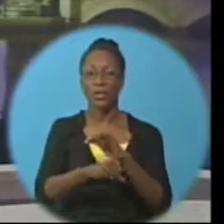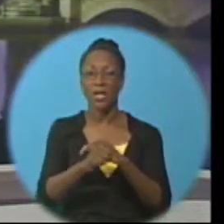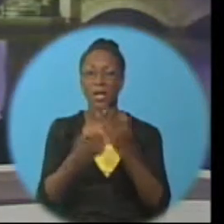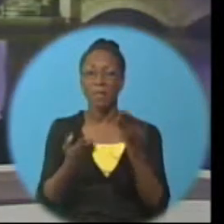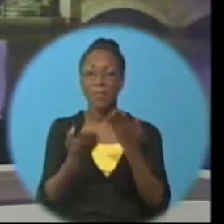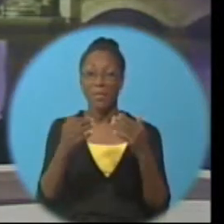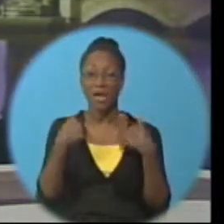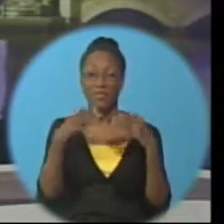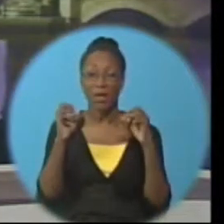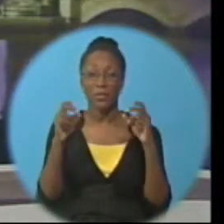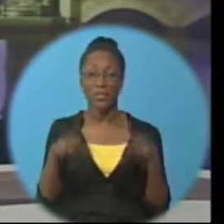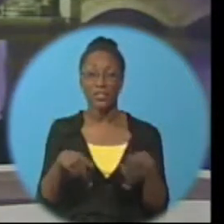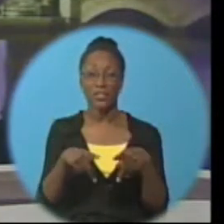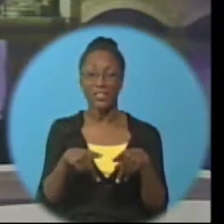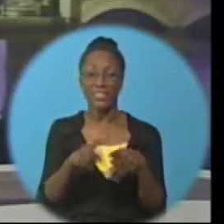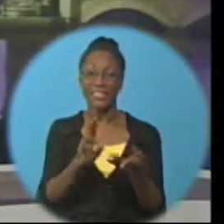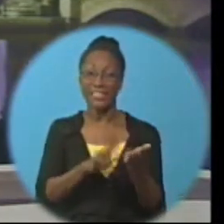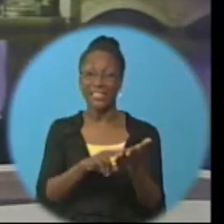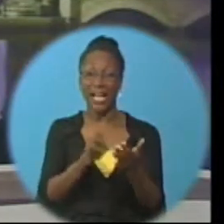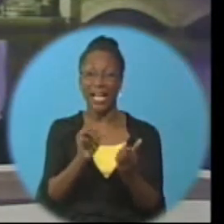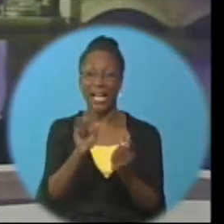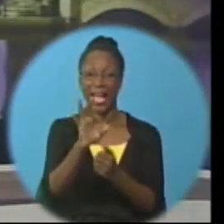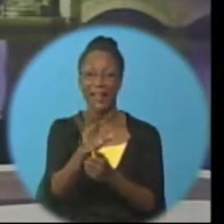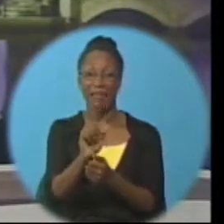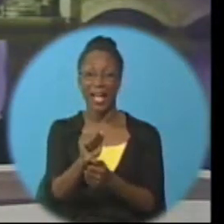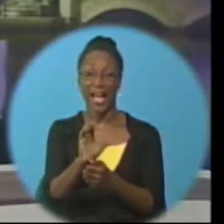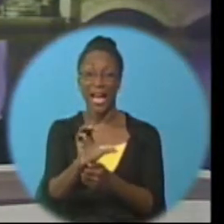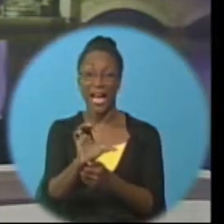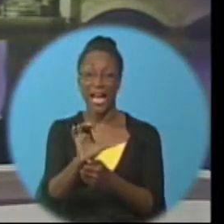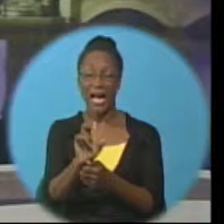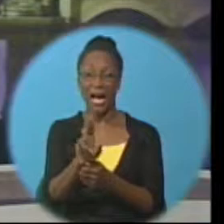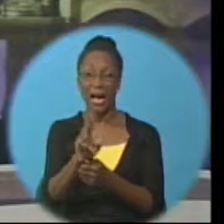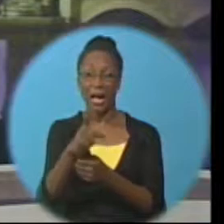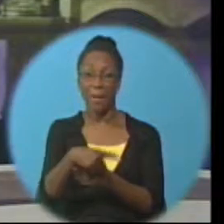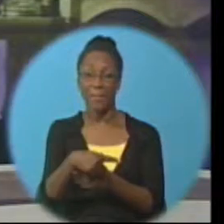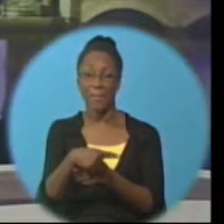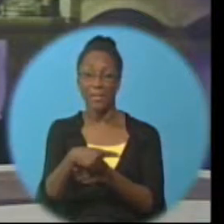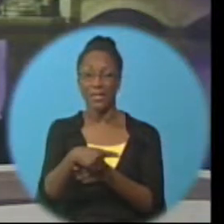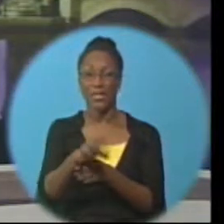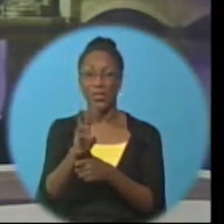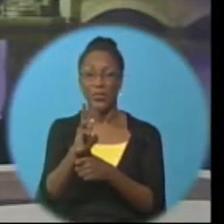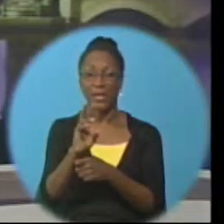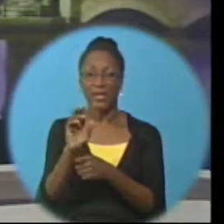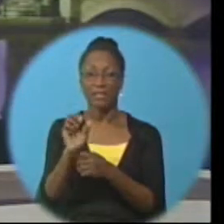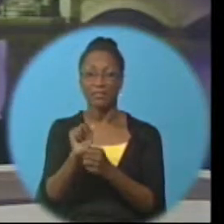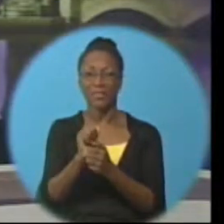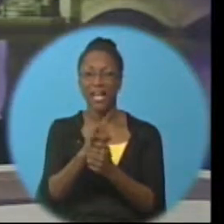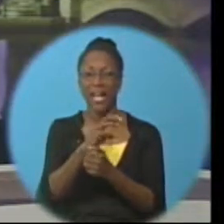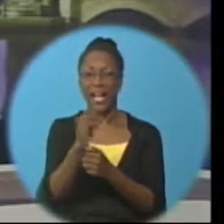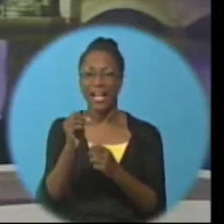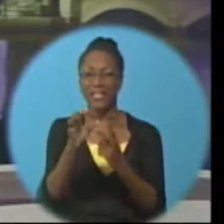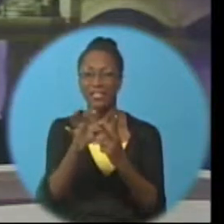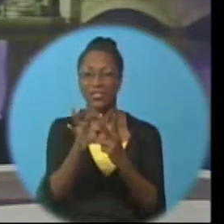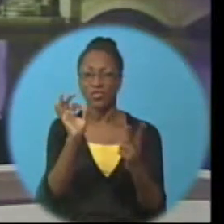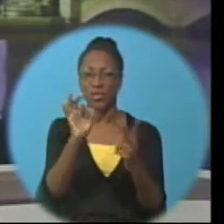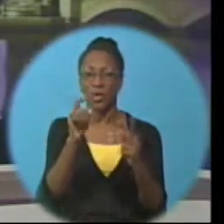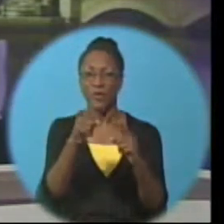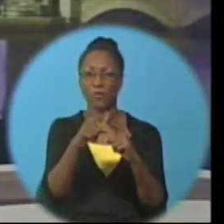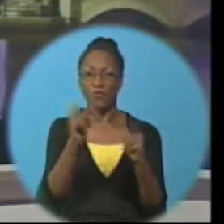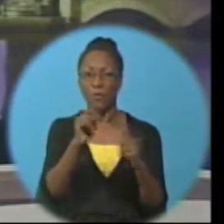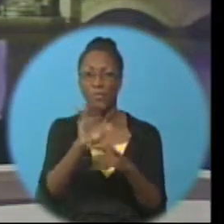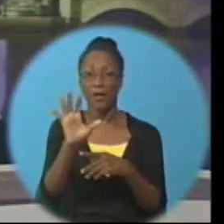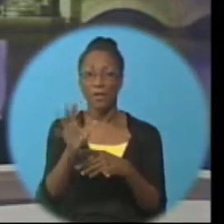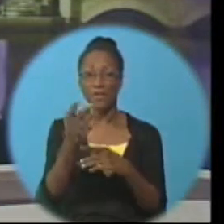chance to sign up with FA Cup champions Wigan Athletic. The players will be selected from the Emerson Boys 5th Avenue Bajan League